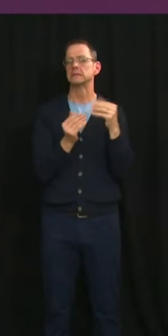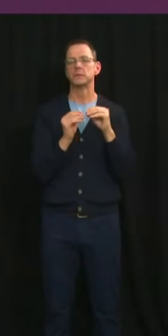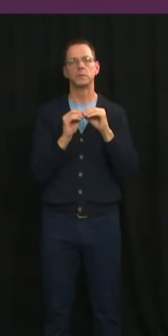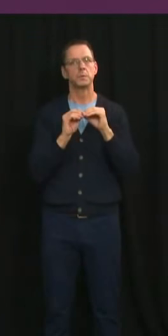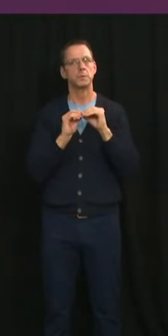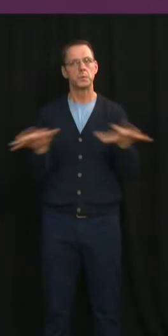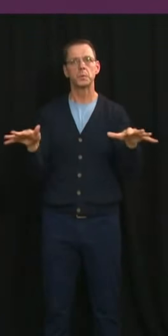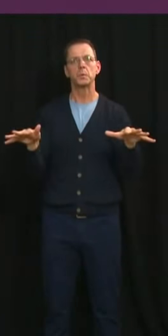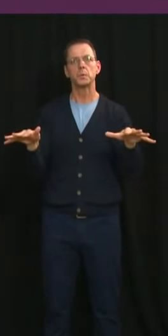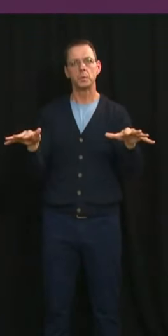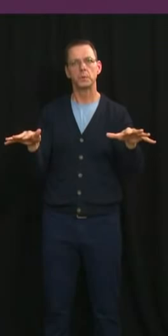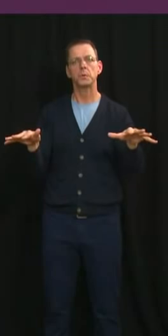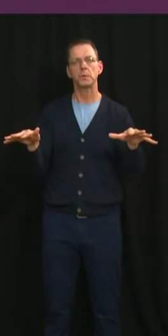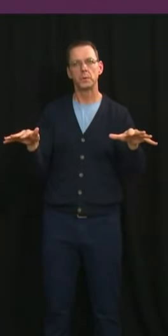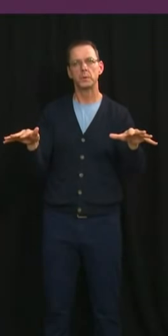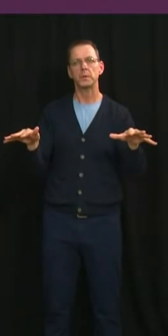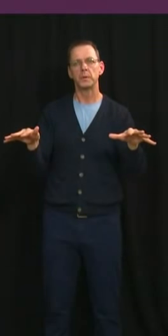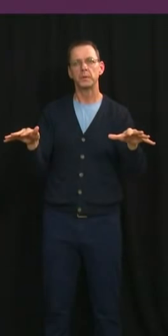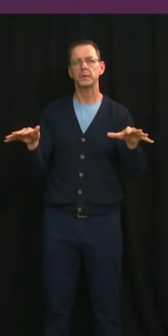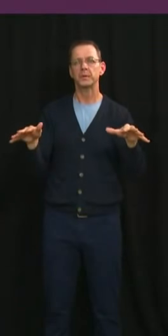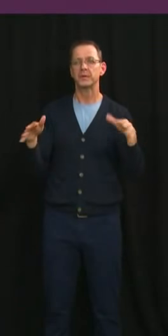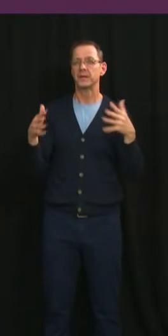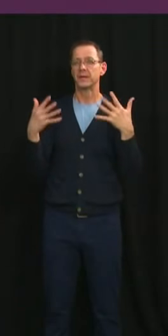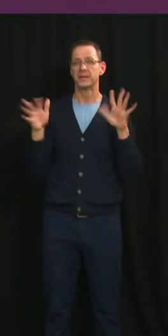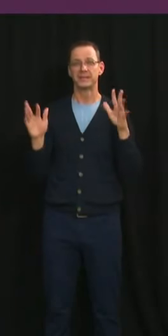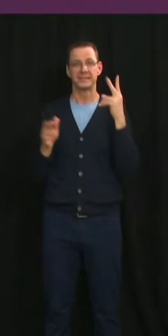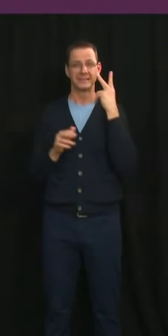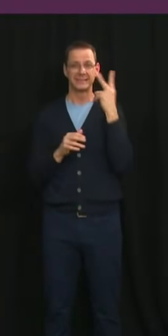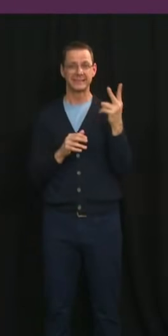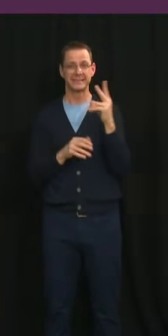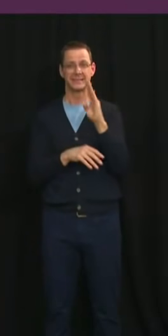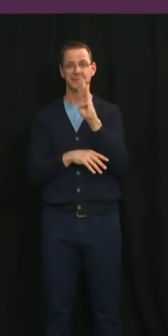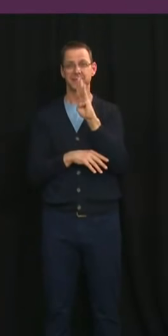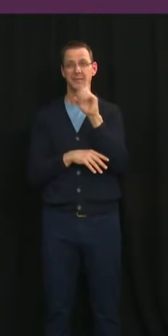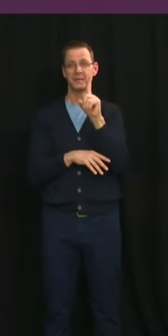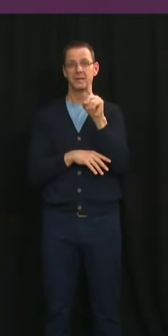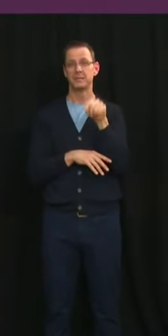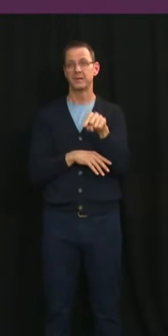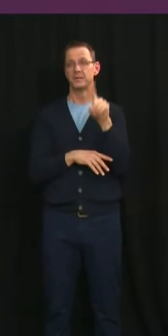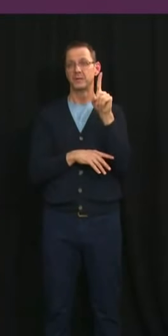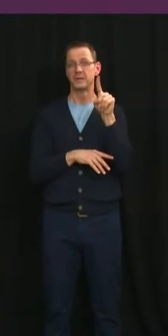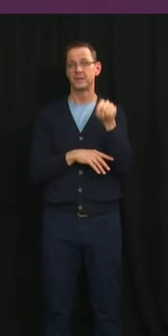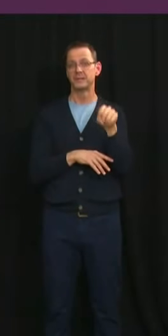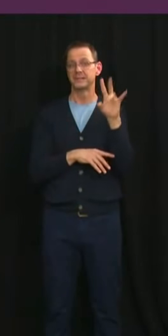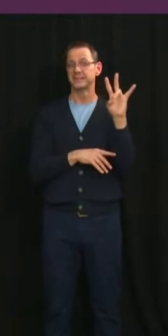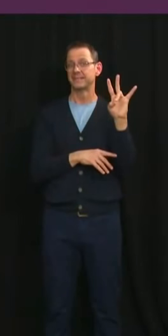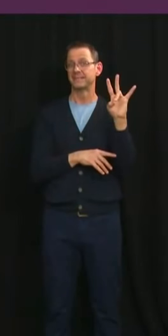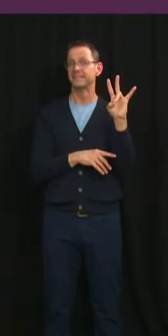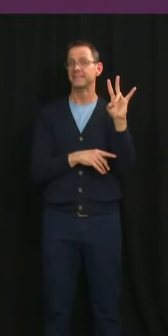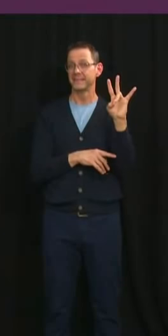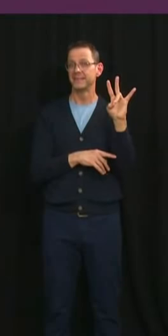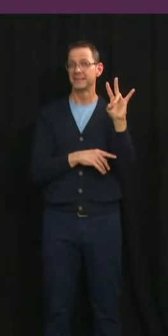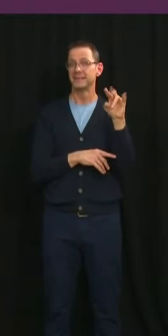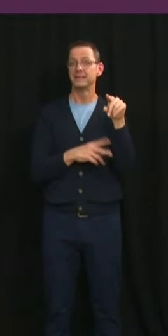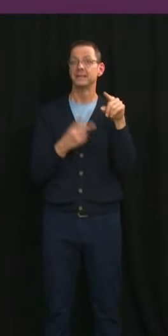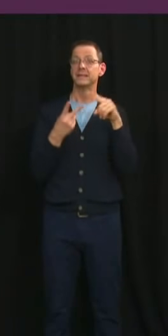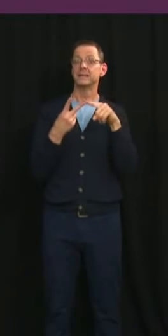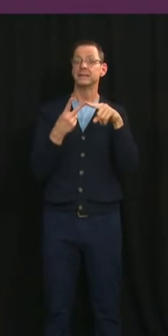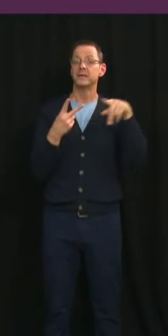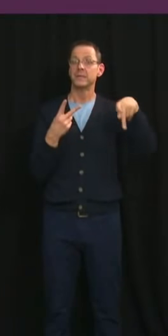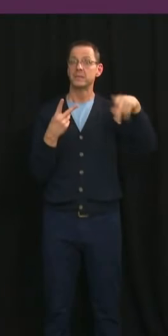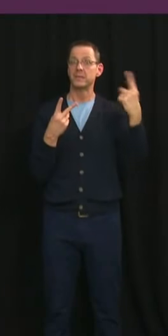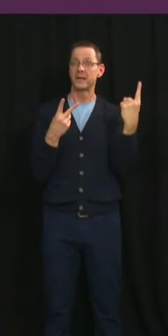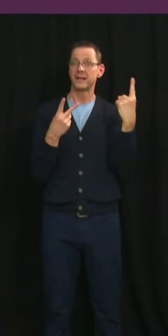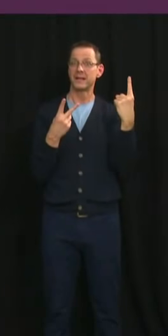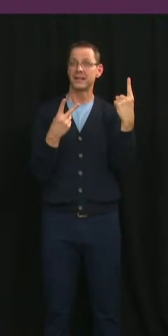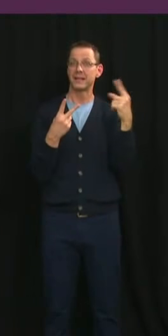COVID-19, B117. More recently, we've had these P1 introductions. For a year now, we've had rural areas that have been